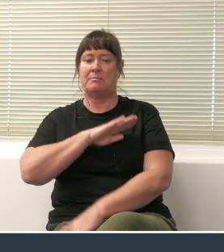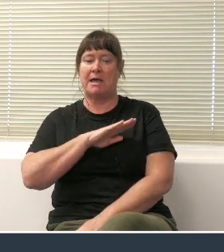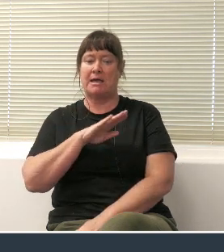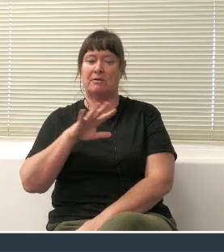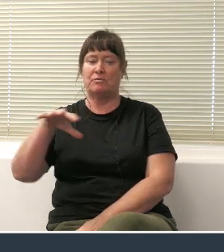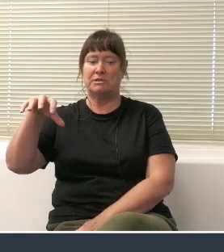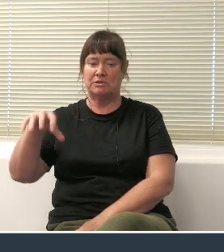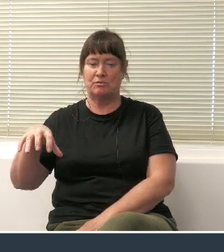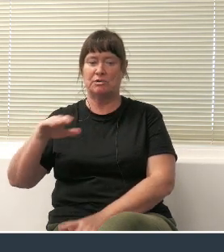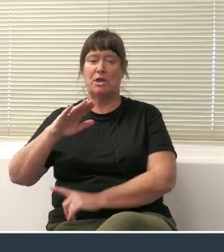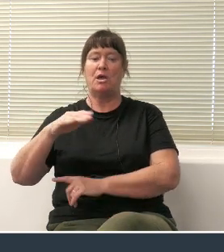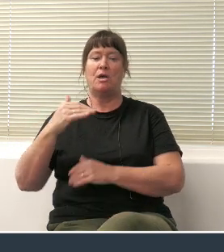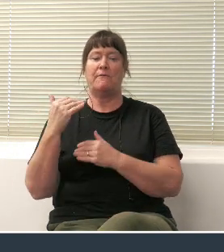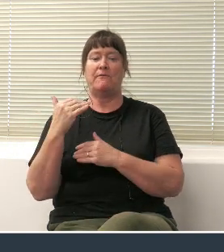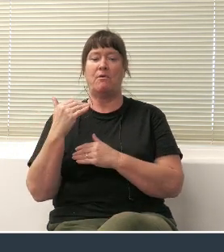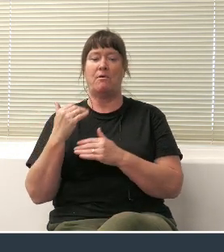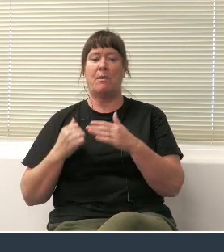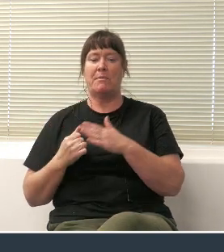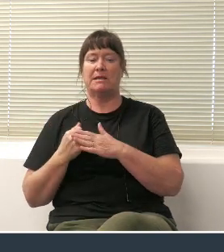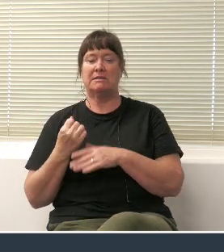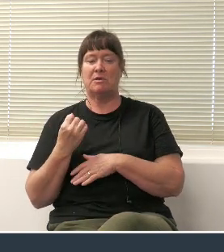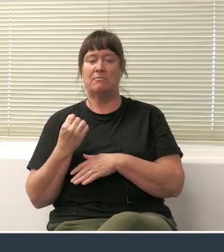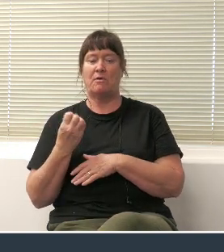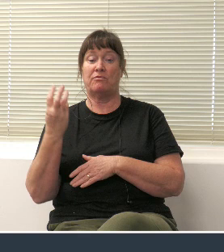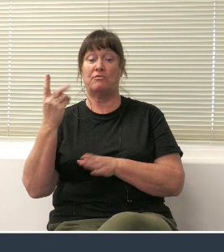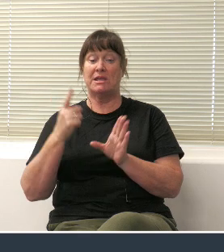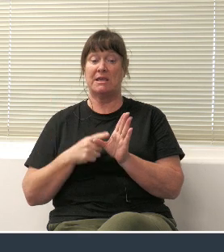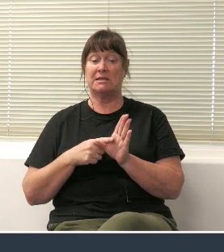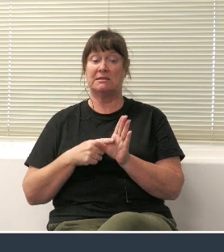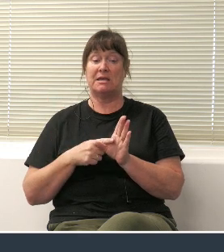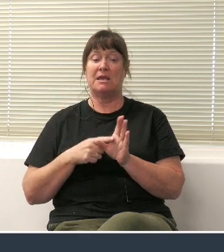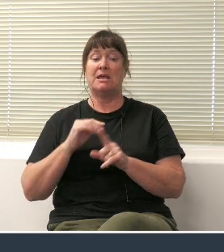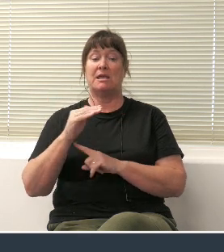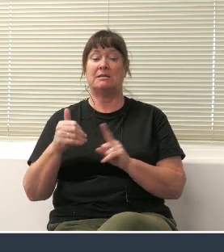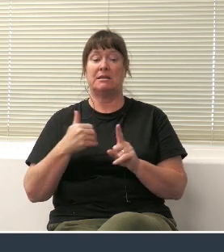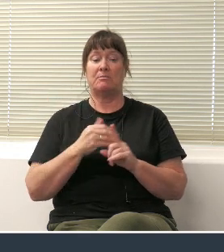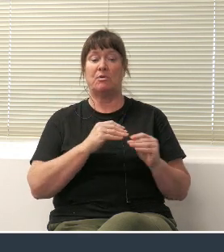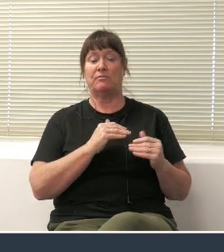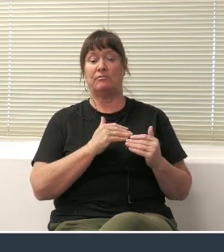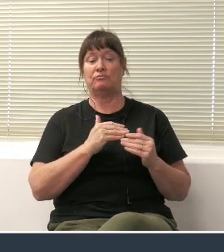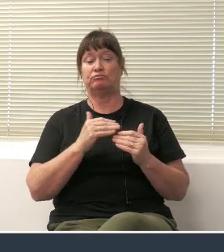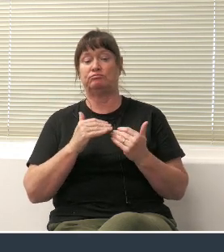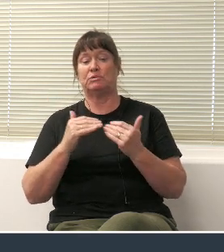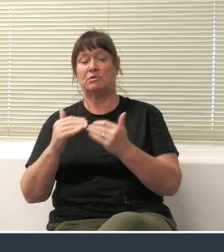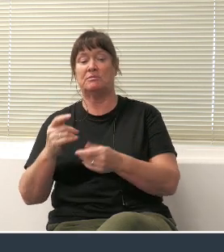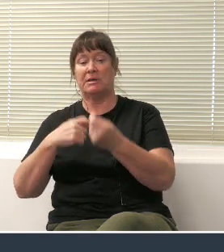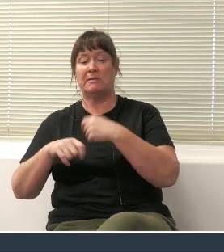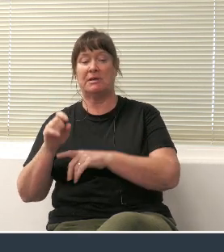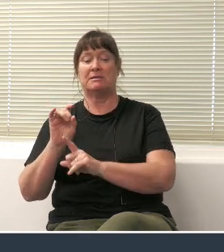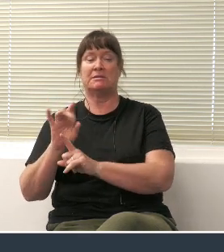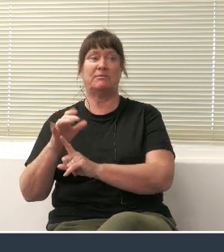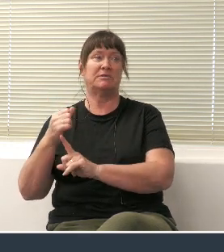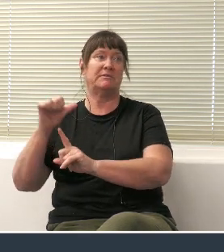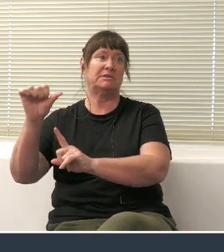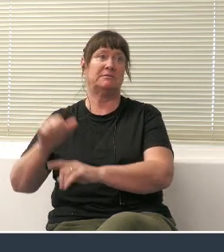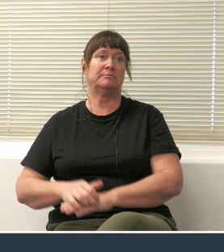financially self-sufficient. Happy to move, Councillor Price? Yes, I'm happy to move that. And seconded by Councillor McGrath.